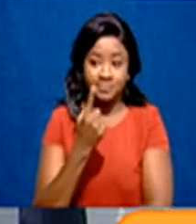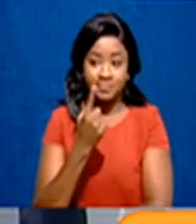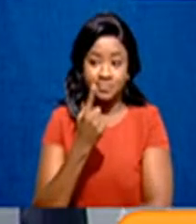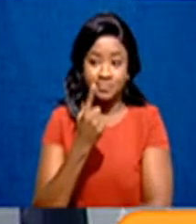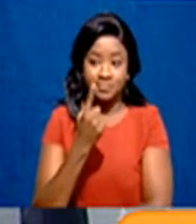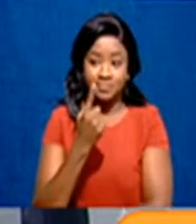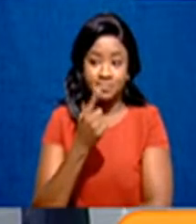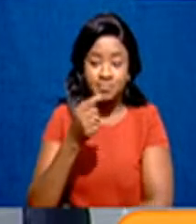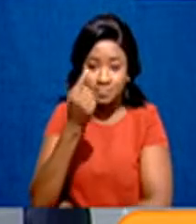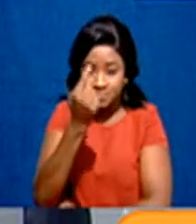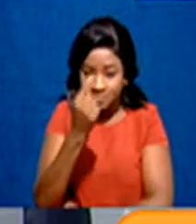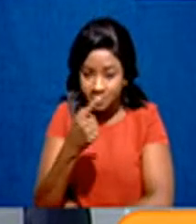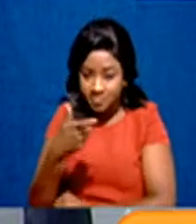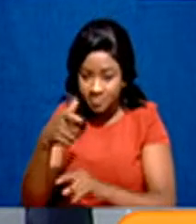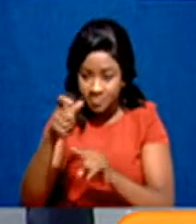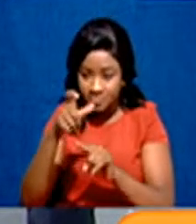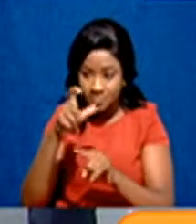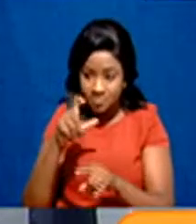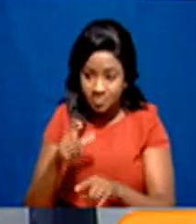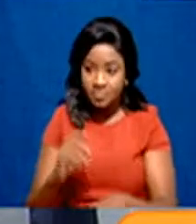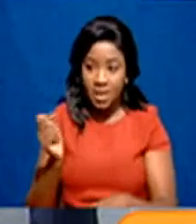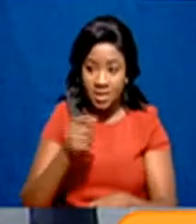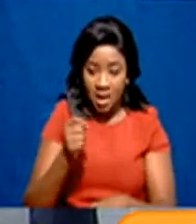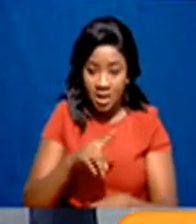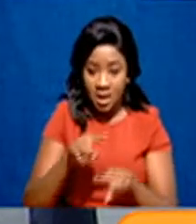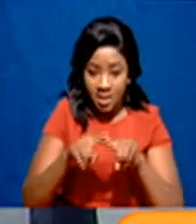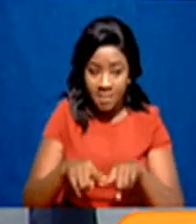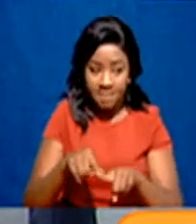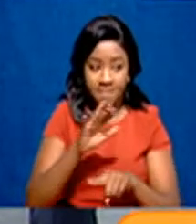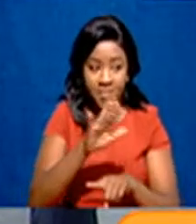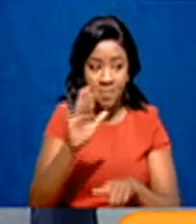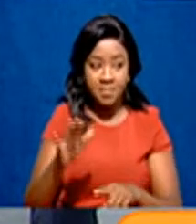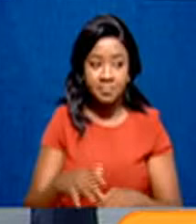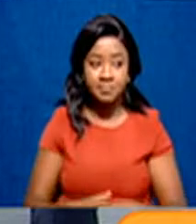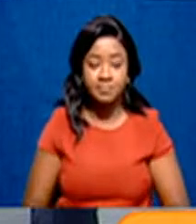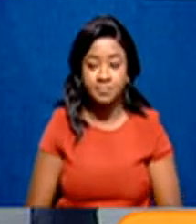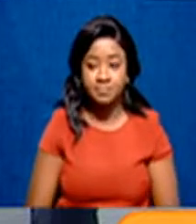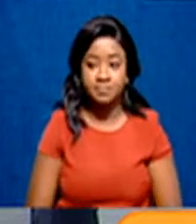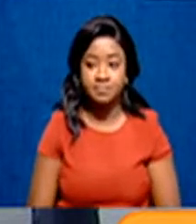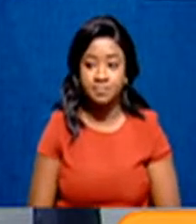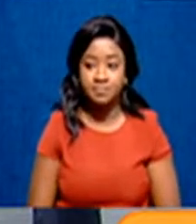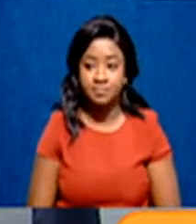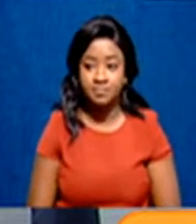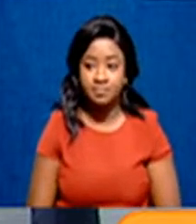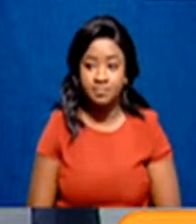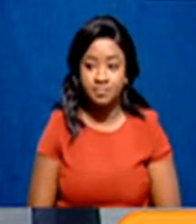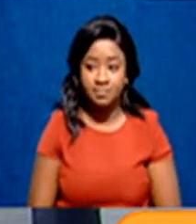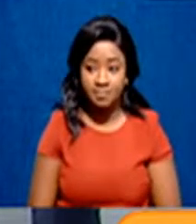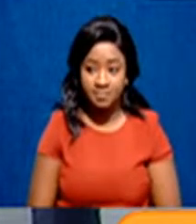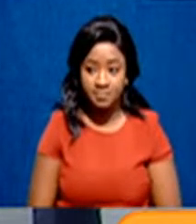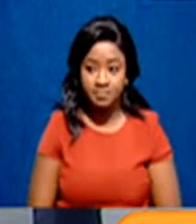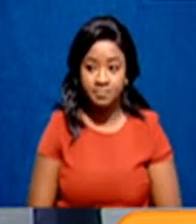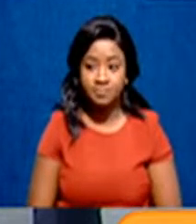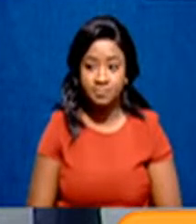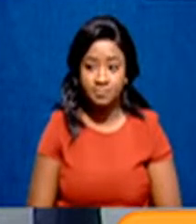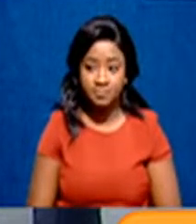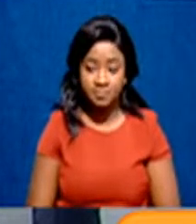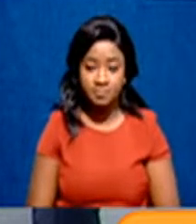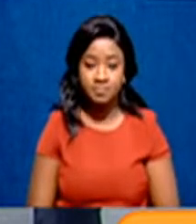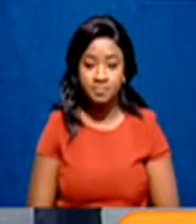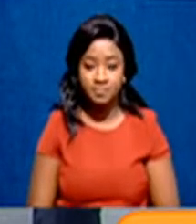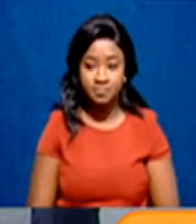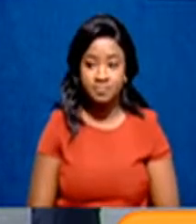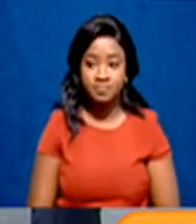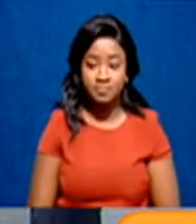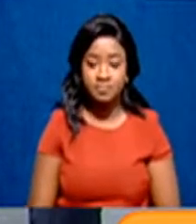shillings all the way to 15,000 to 19,999. They pay 600 shillings. 20,000 to 24,000, they